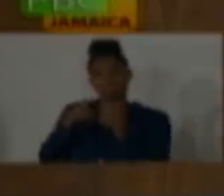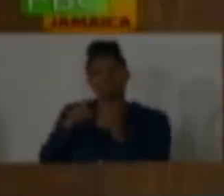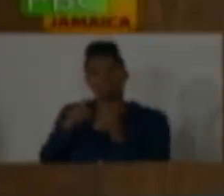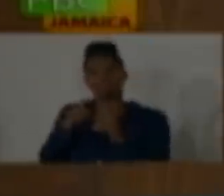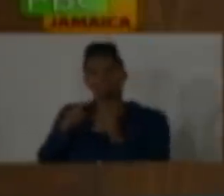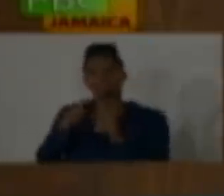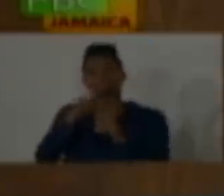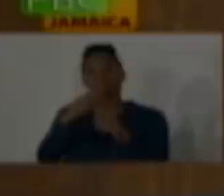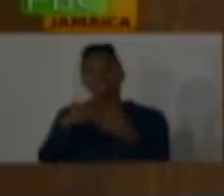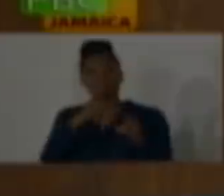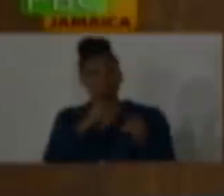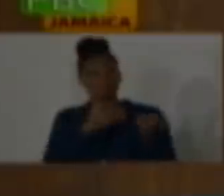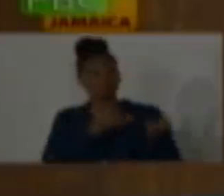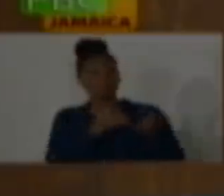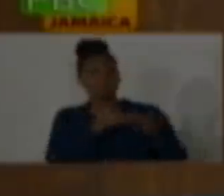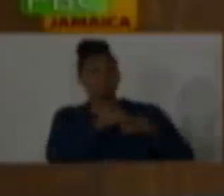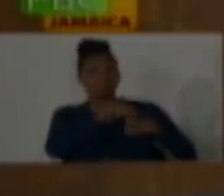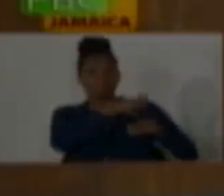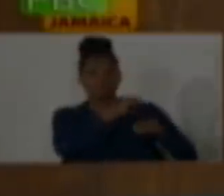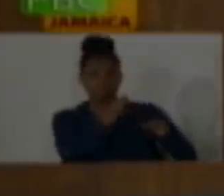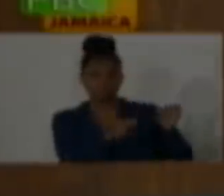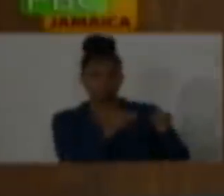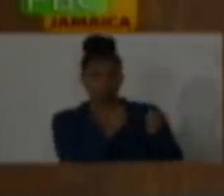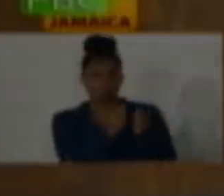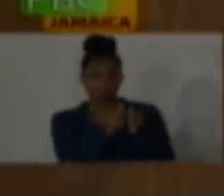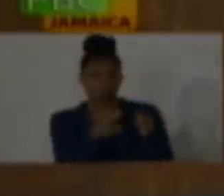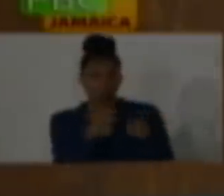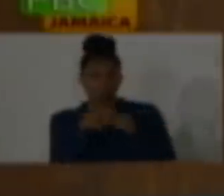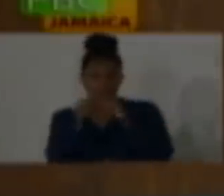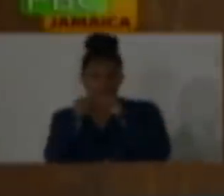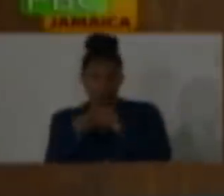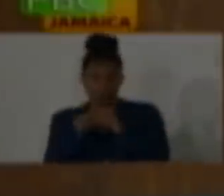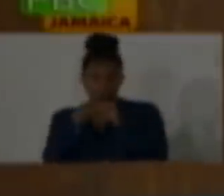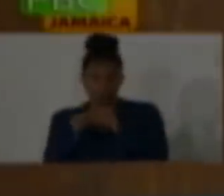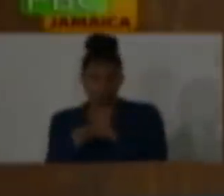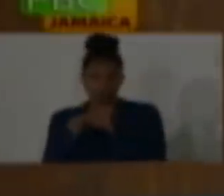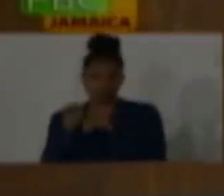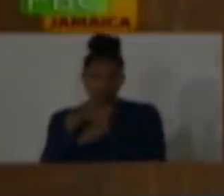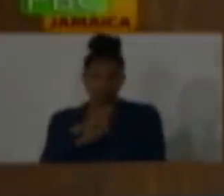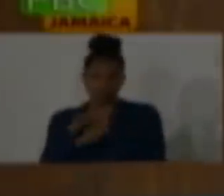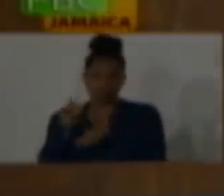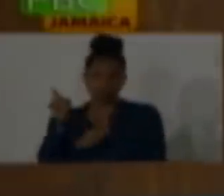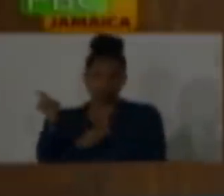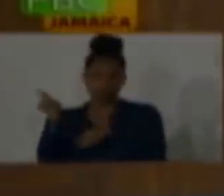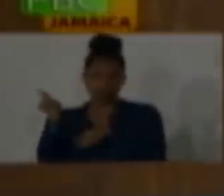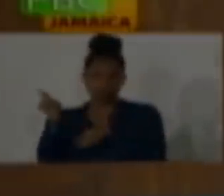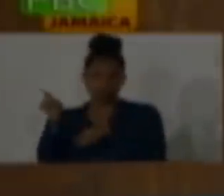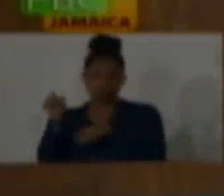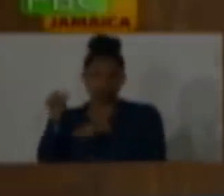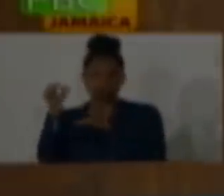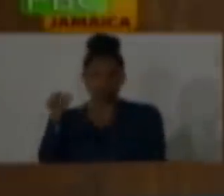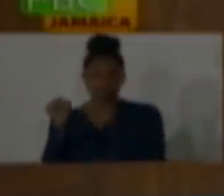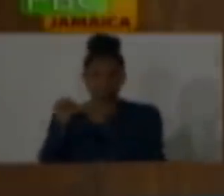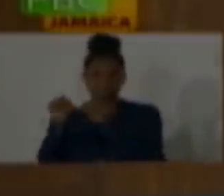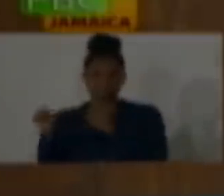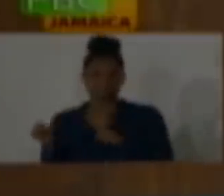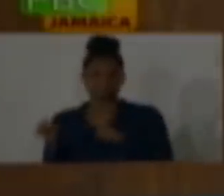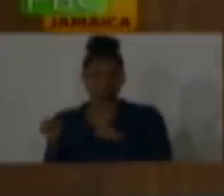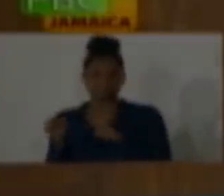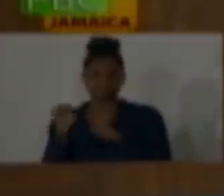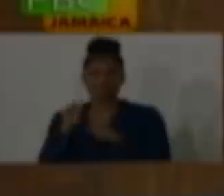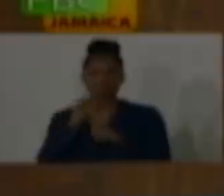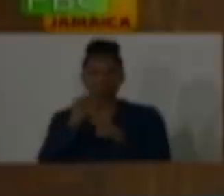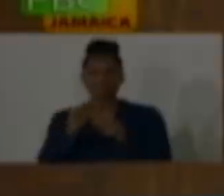addressed outside of court without burdening the court system with cases that can be handled through